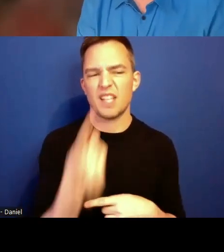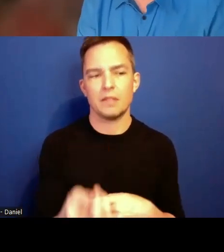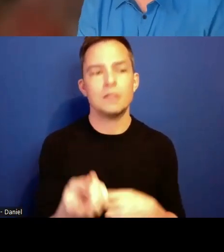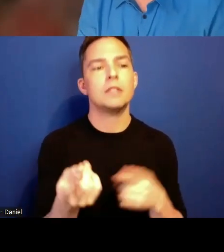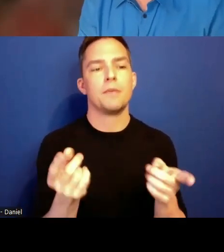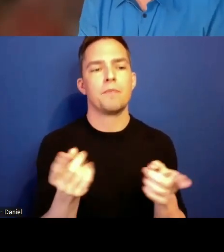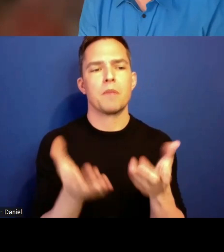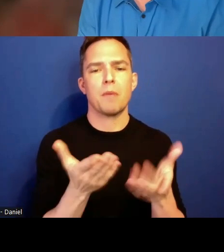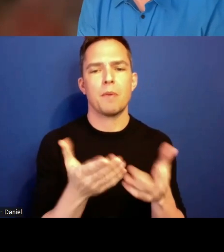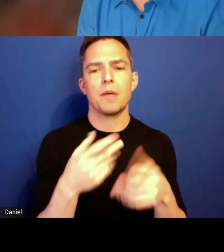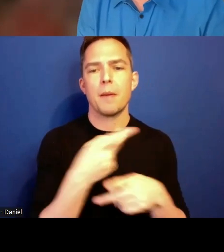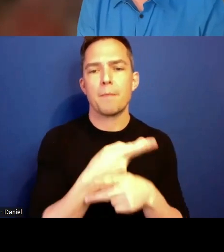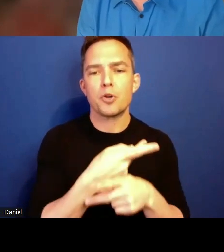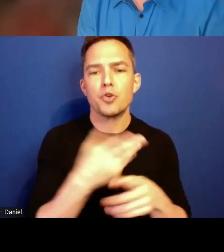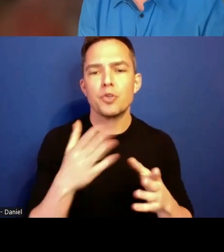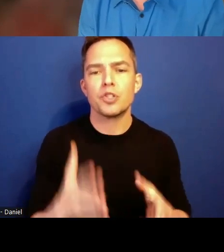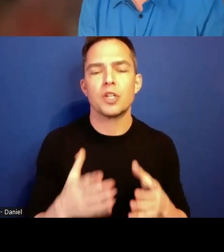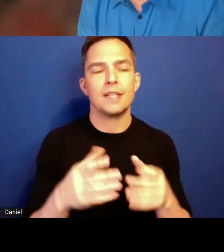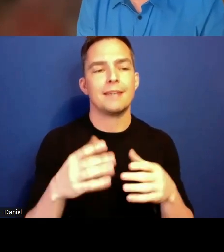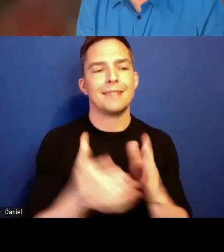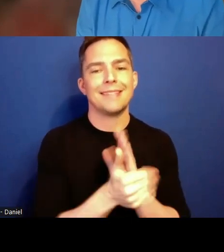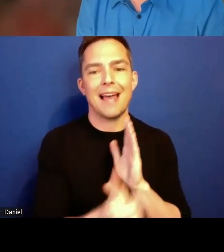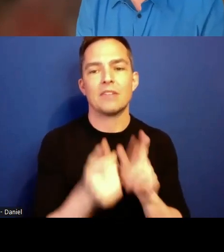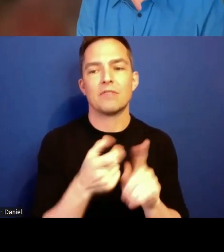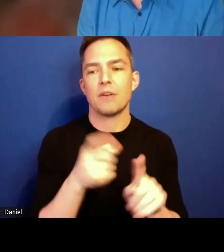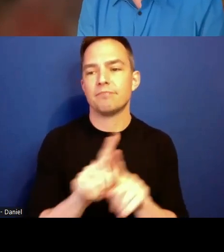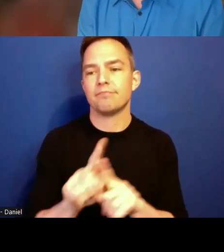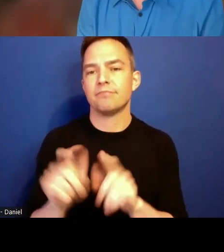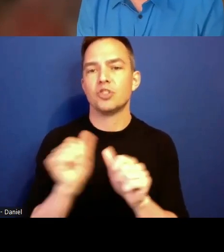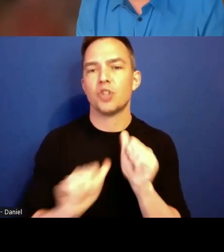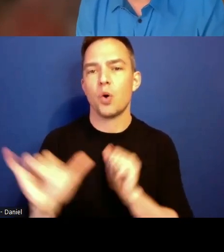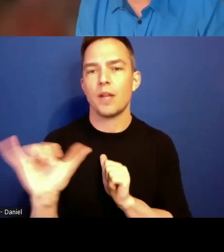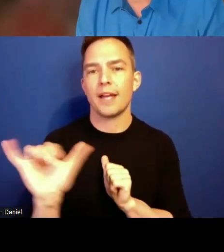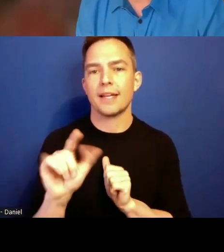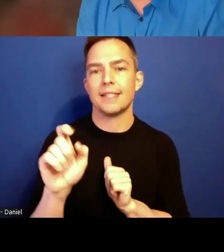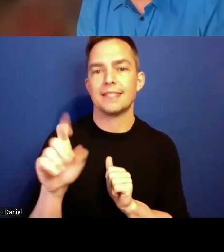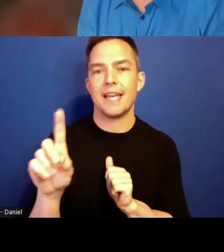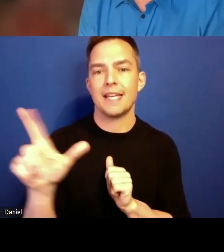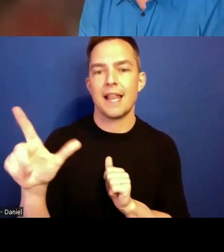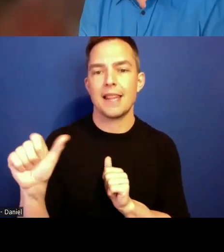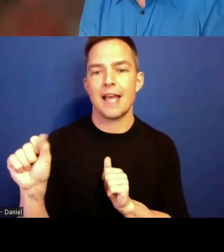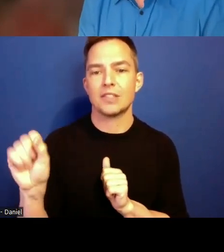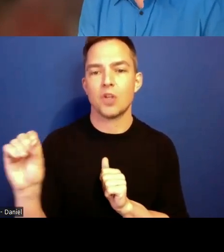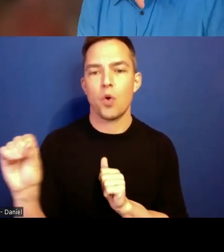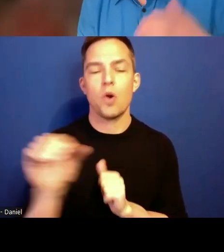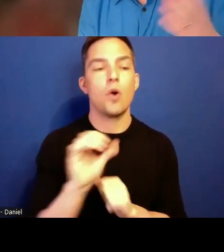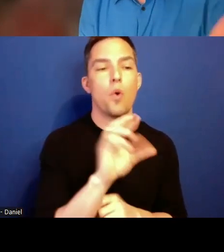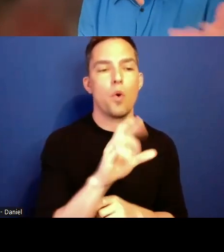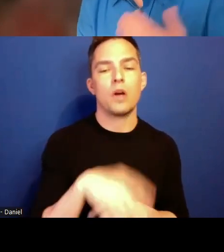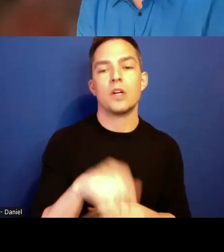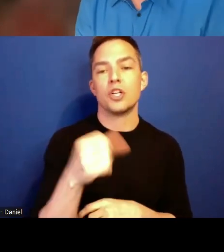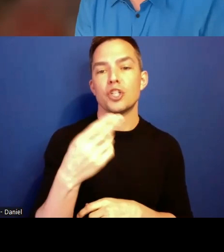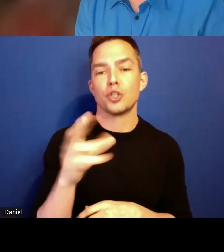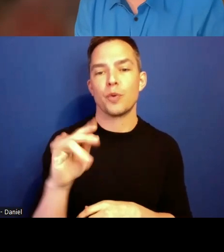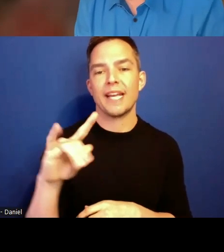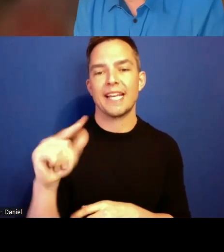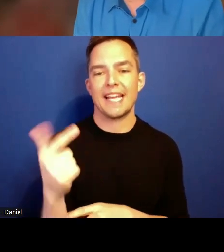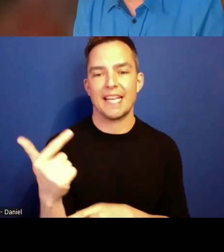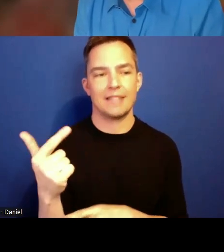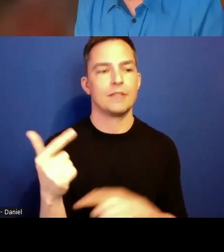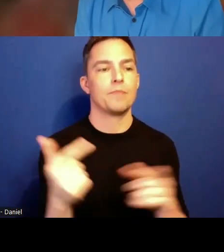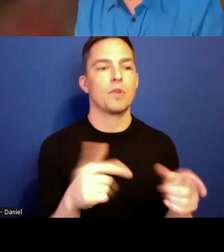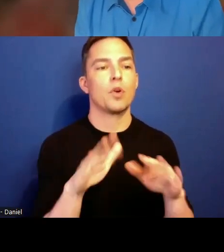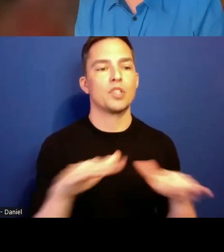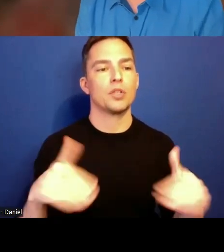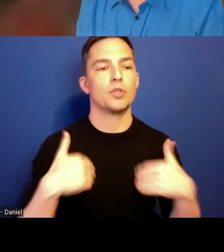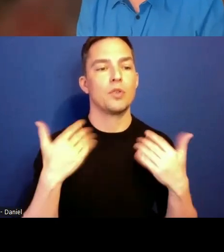have producers and talent from shows like Ted Lasso or Shrinking. And then children, youth, and family. And